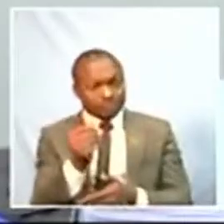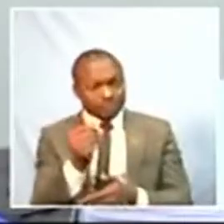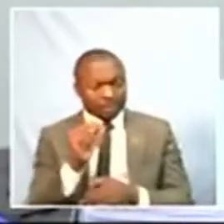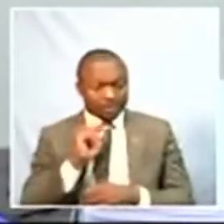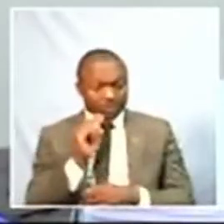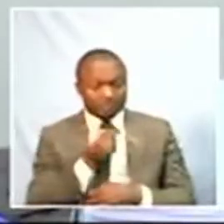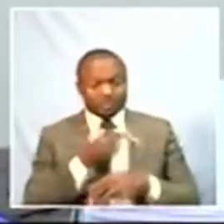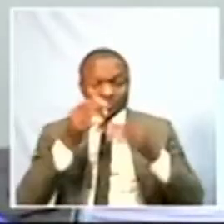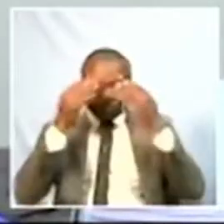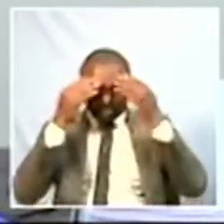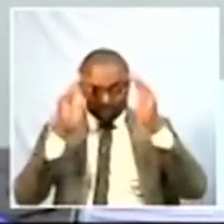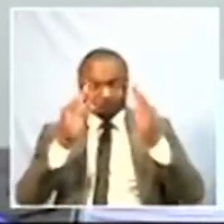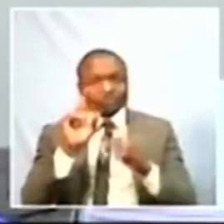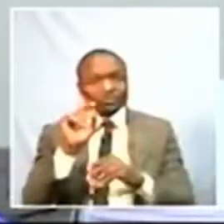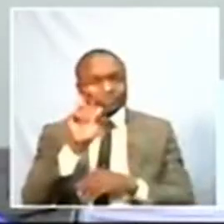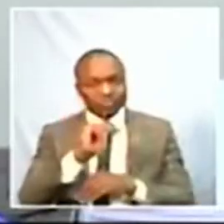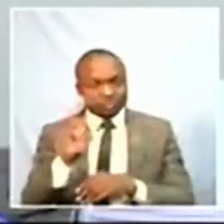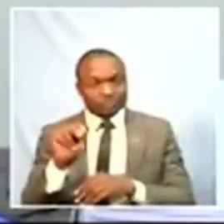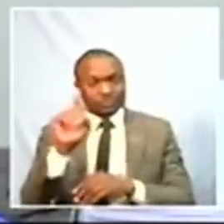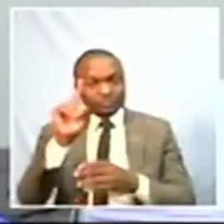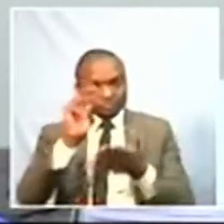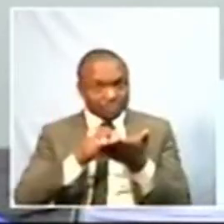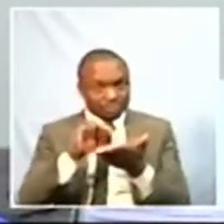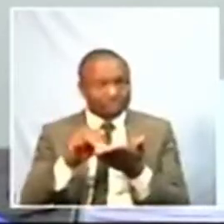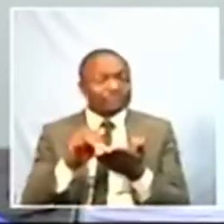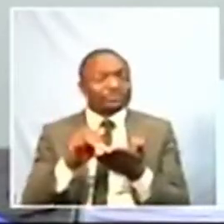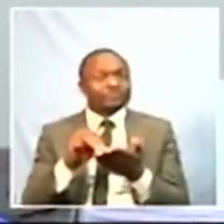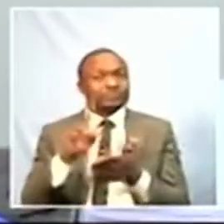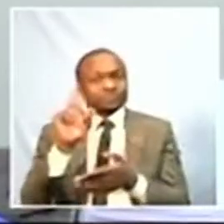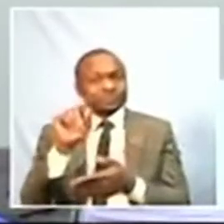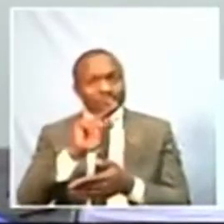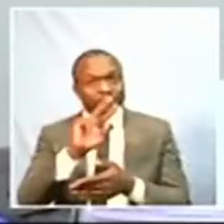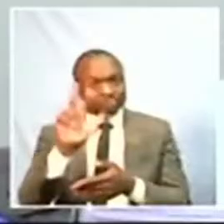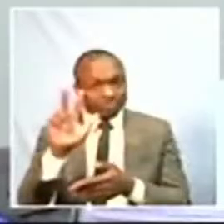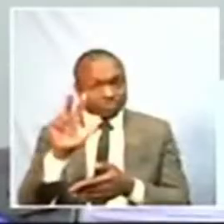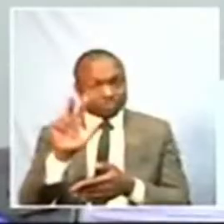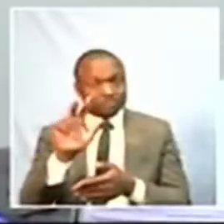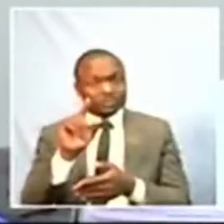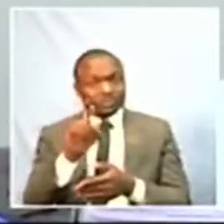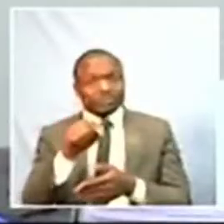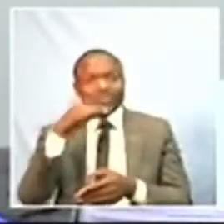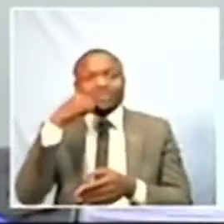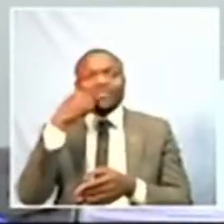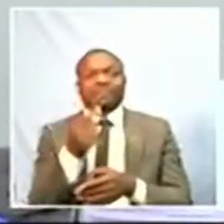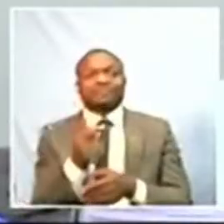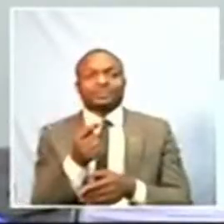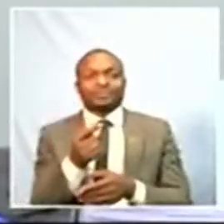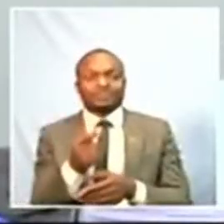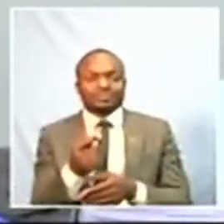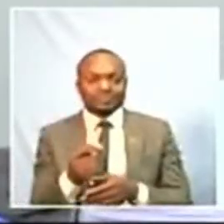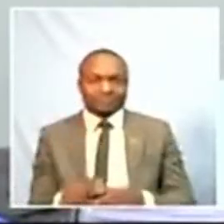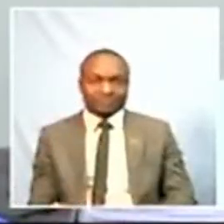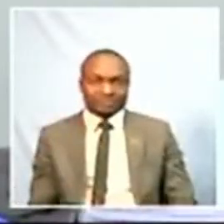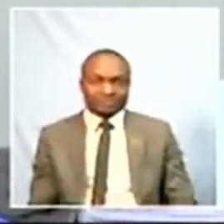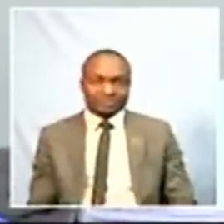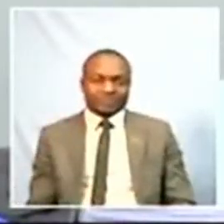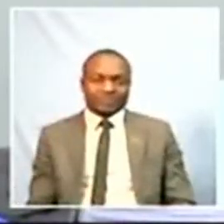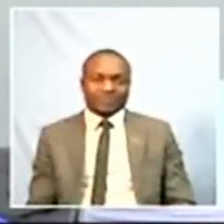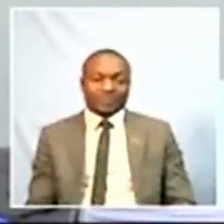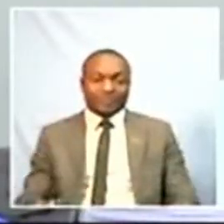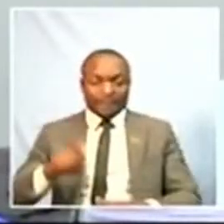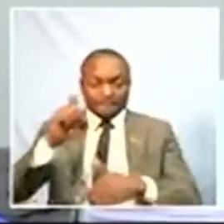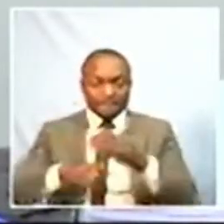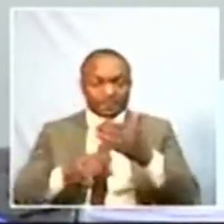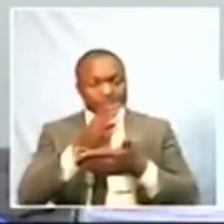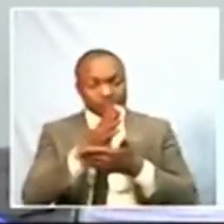aware 2022 there is a 1 million. 2023, as you are alleging, we also deducted